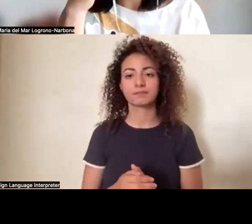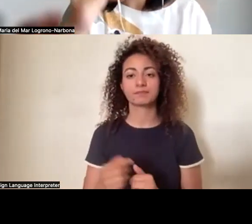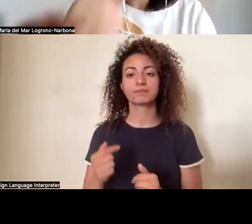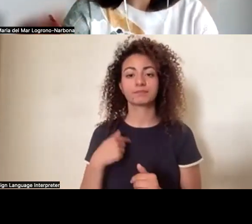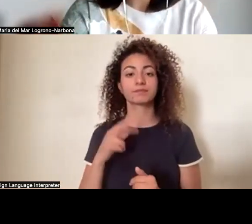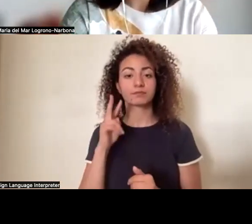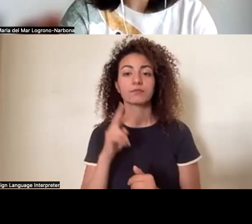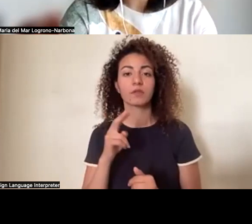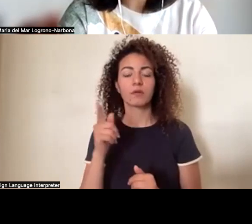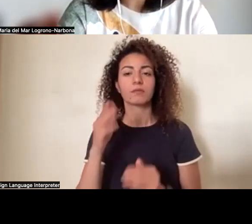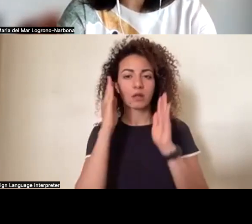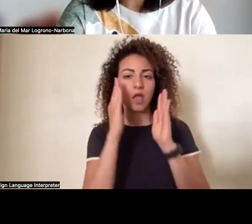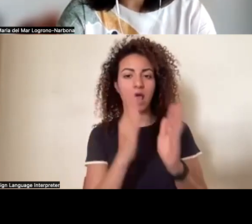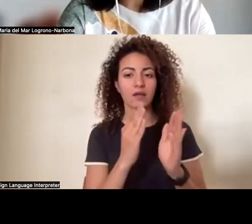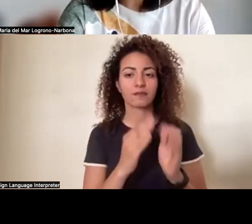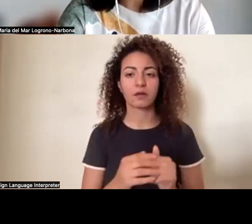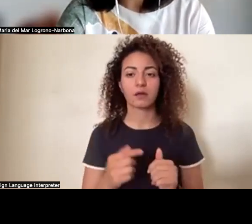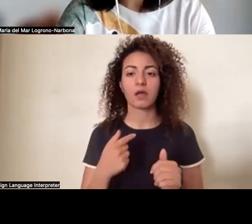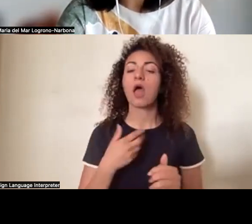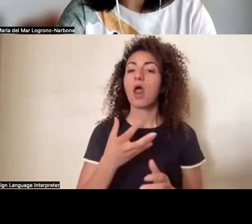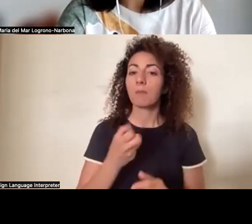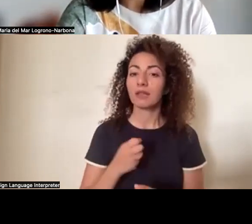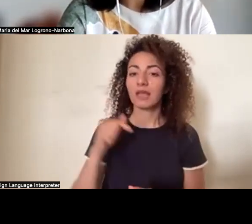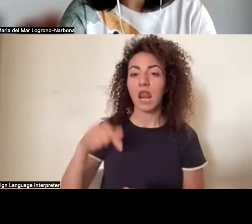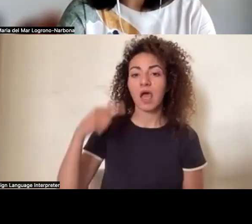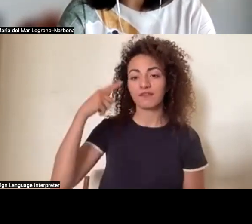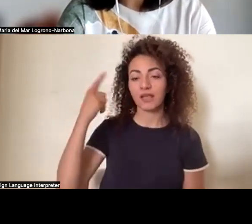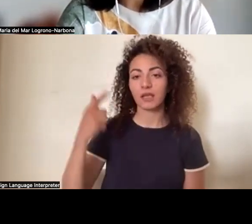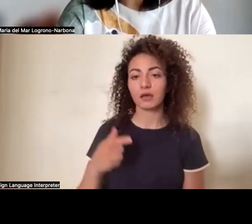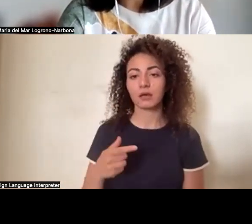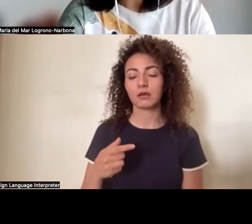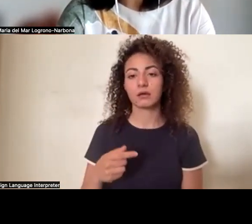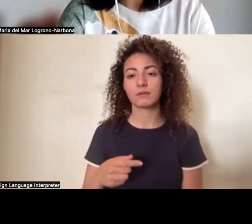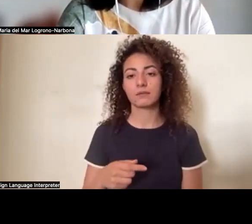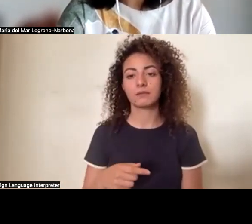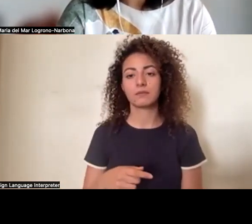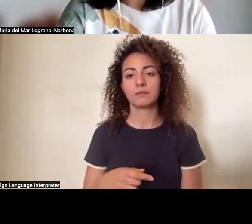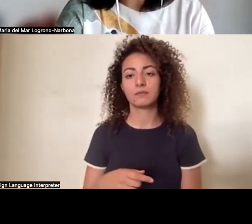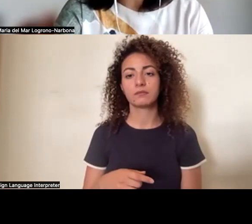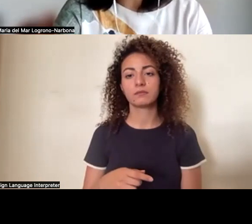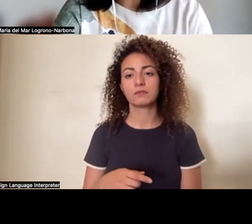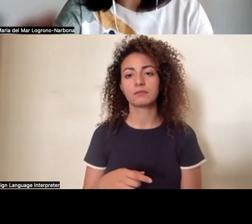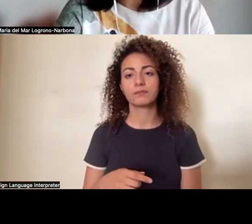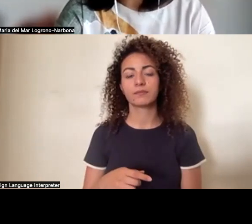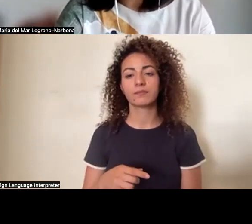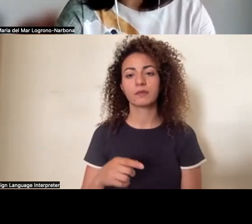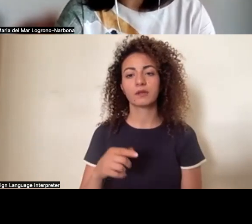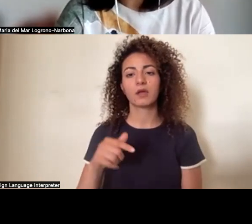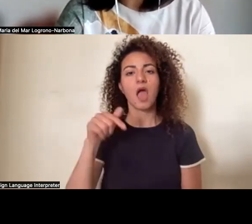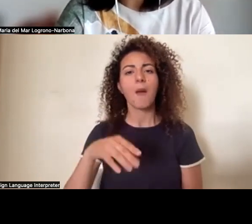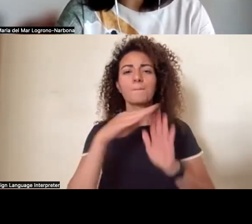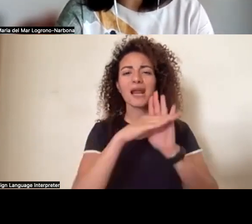targeted, is it like, can we think now that the reason why the NPTP and the